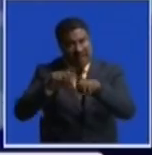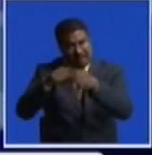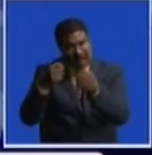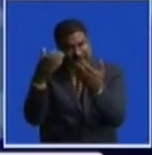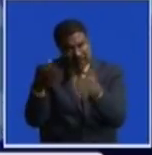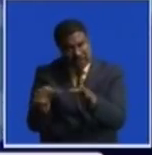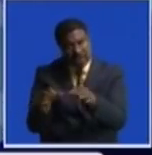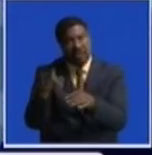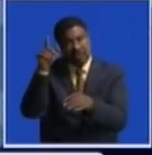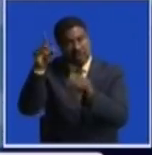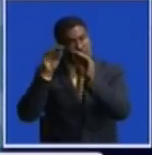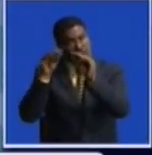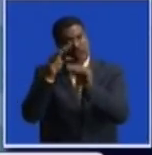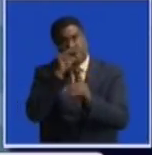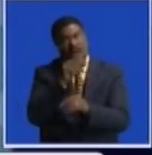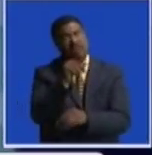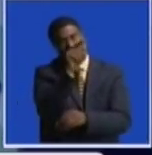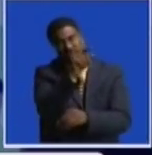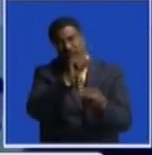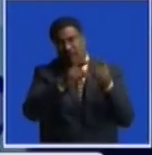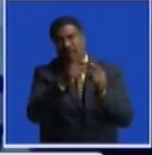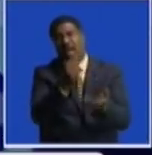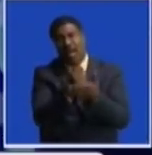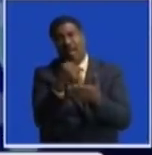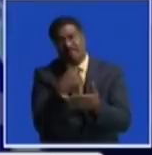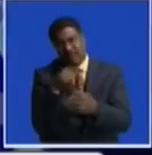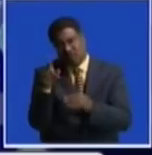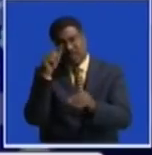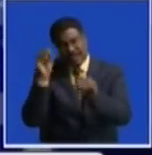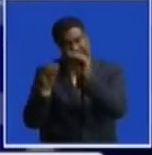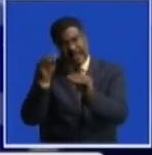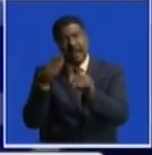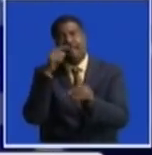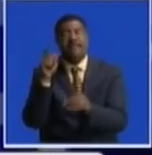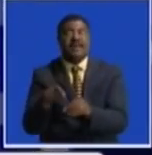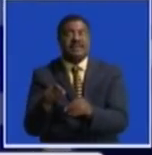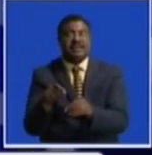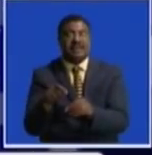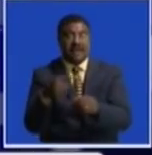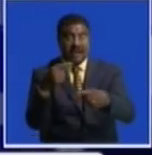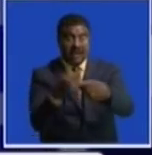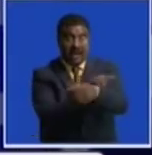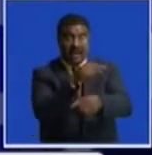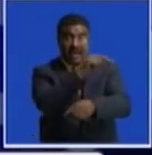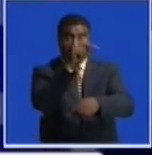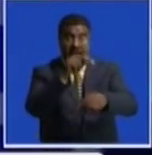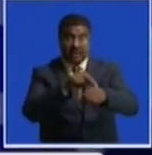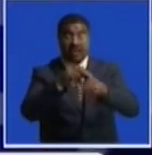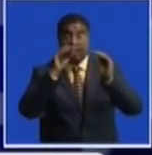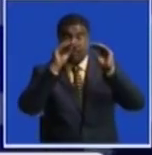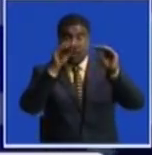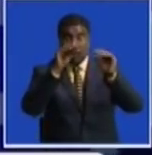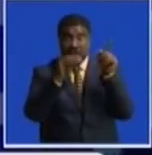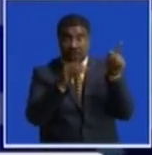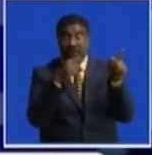the friendly helped him observe lapses that the team must work on. And Ghana women's national team coach Bashir